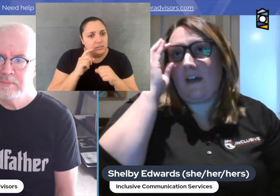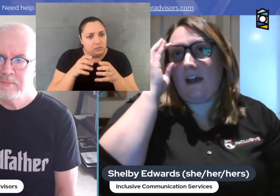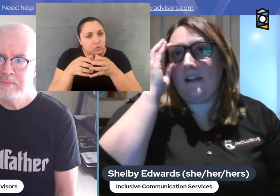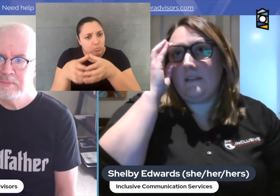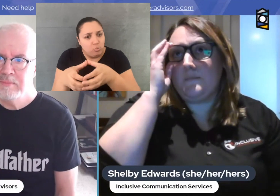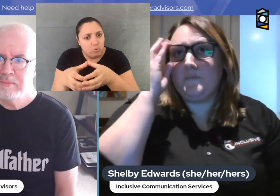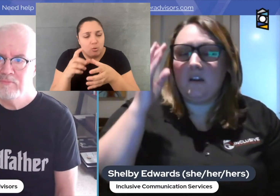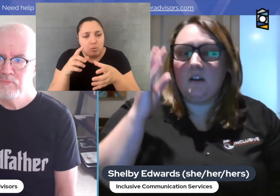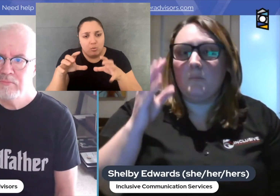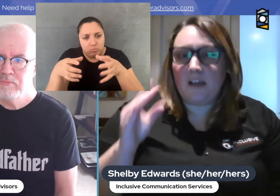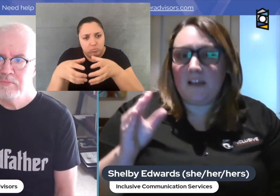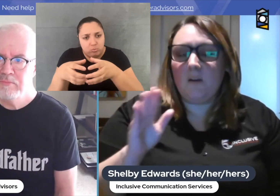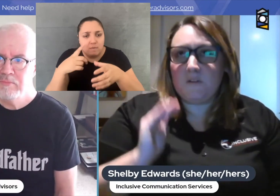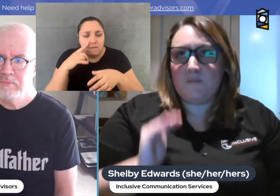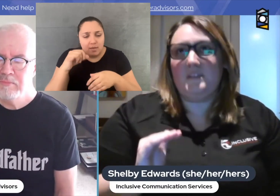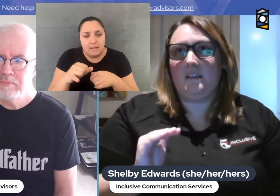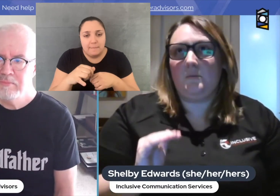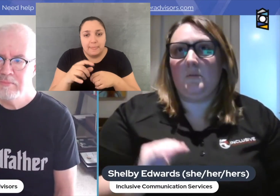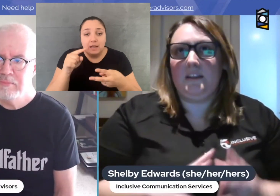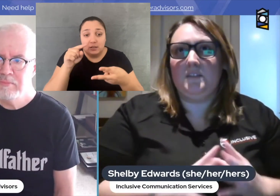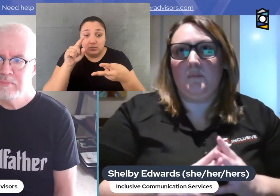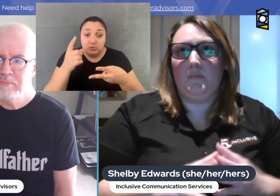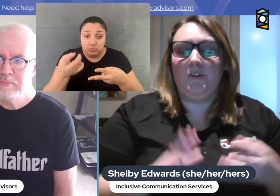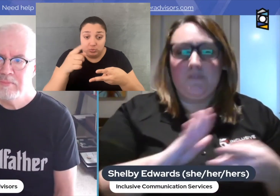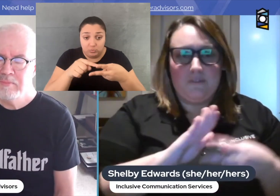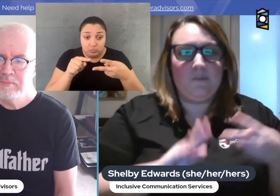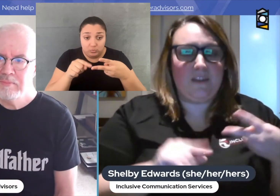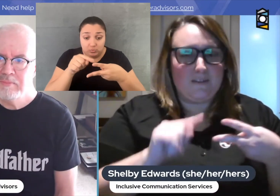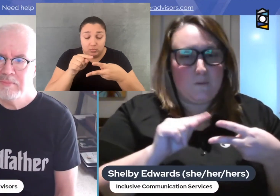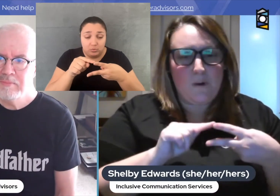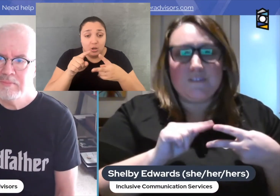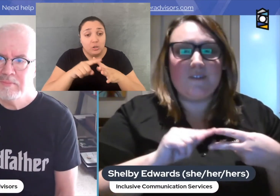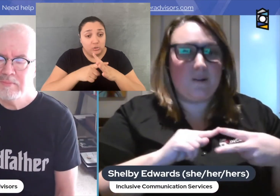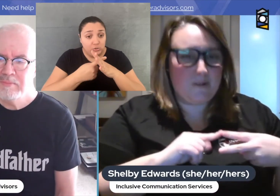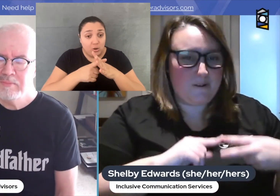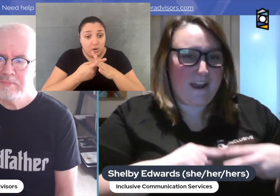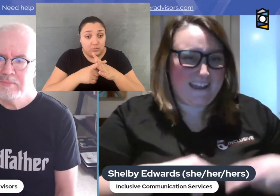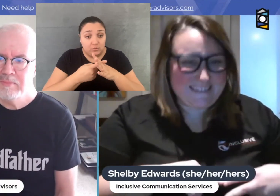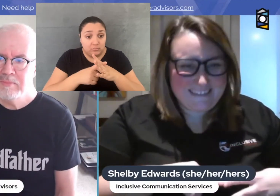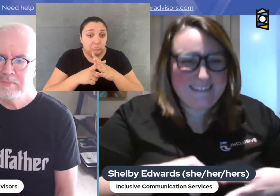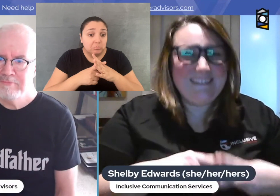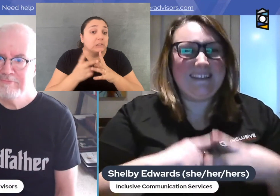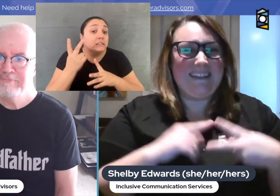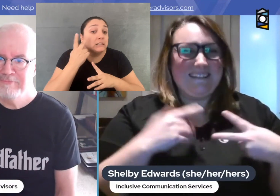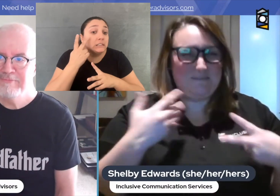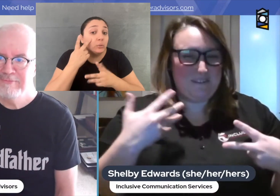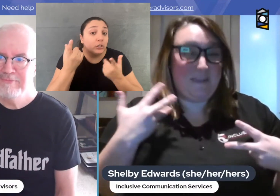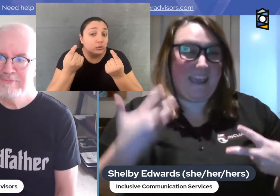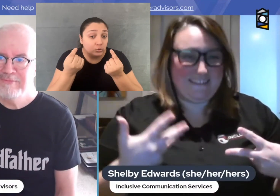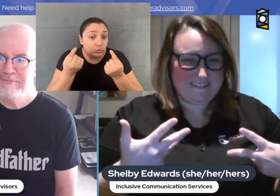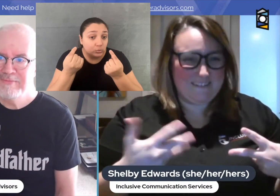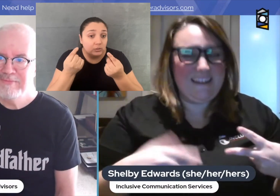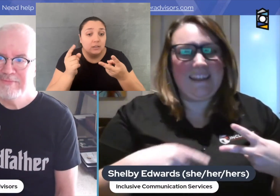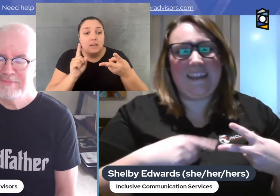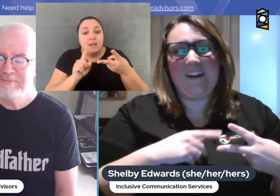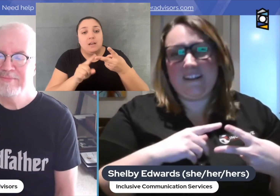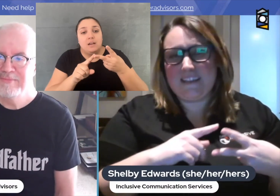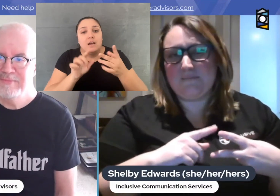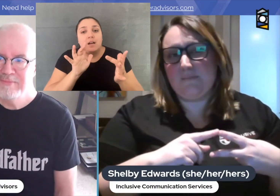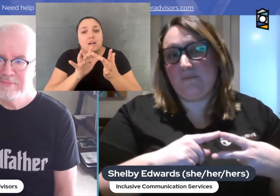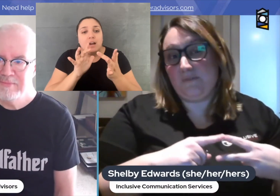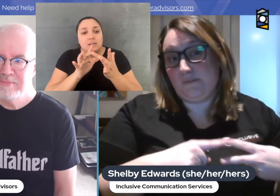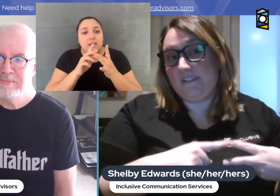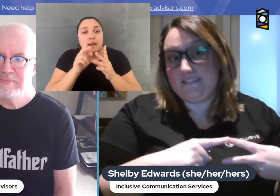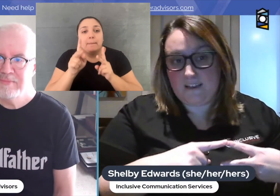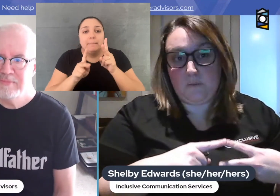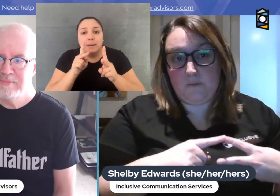is a pool for that. But ultimately, what we need to remember are the 2 things. So 1, start where you're at and see what you can do and